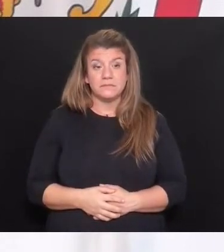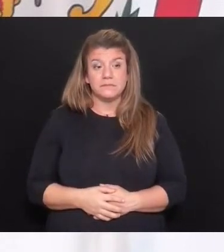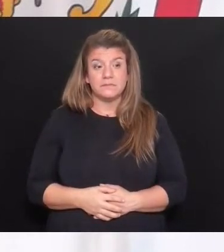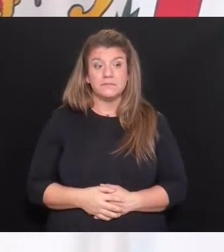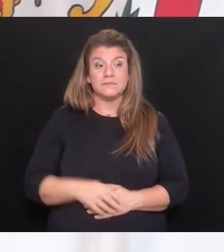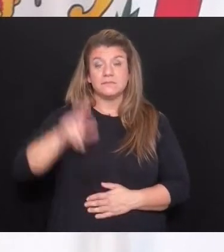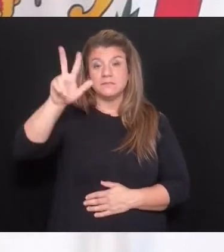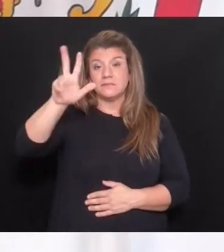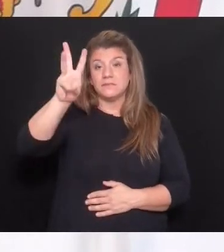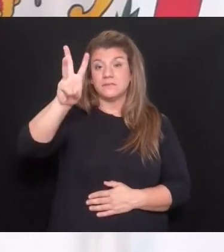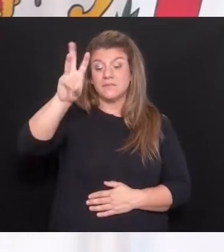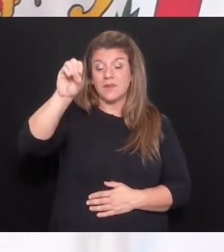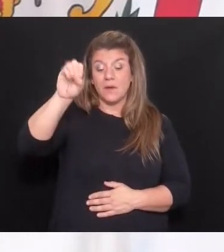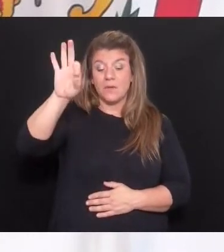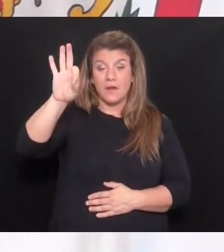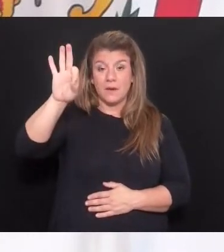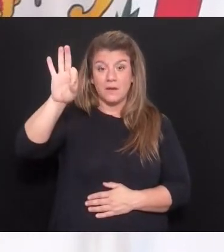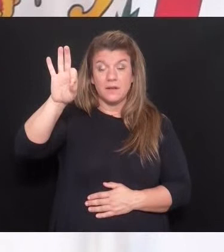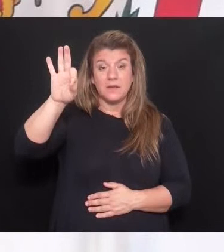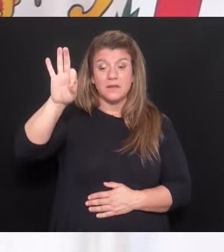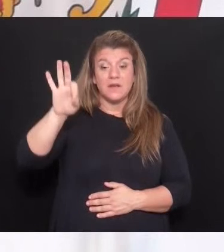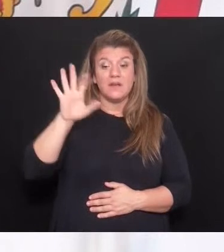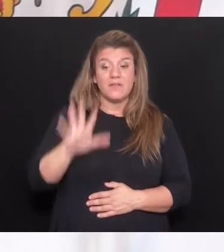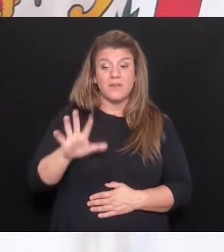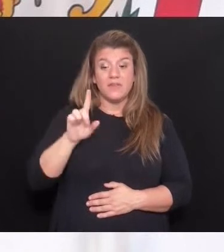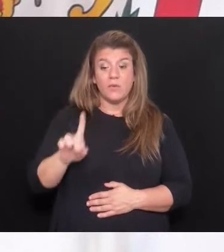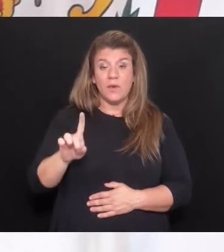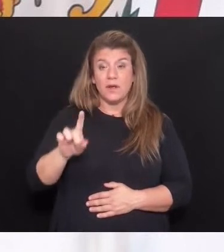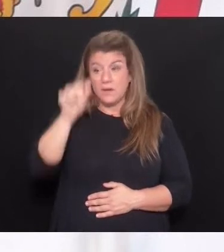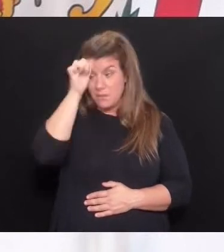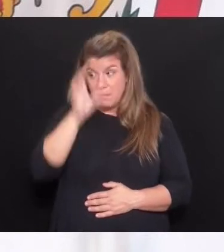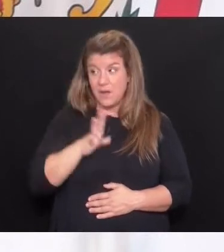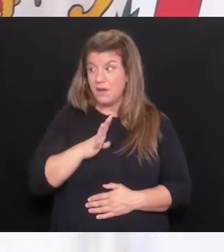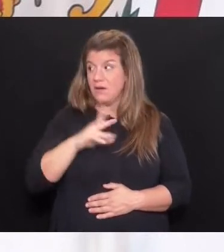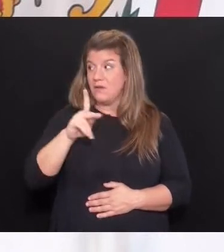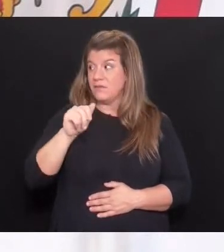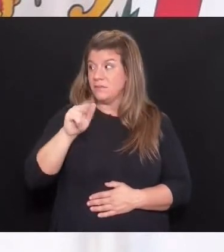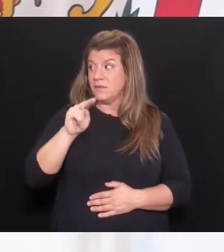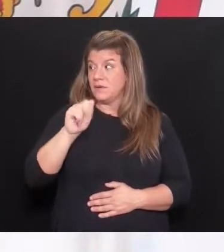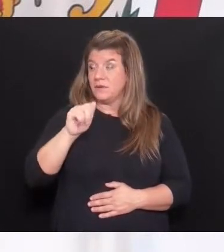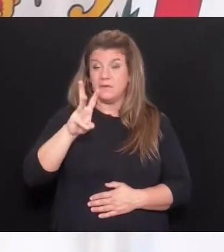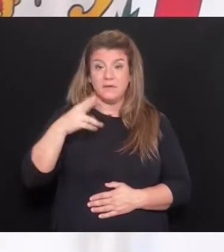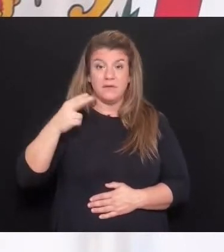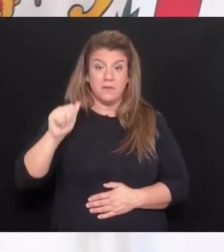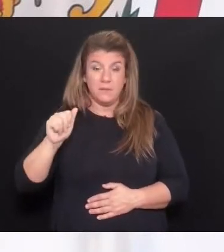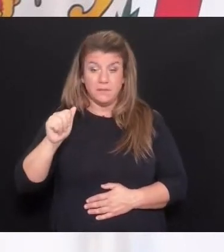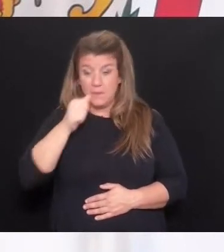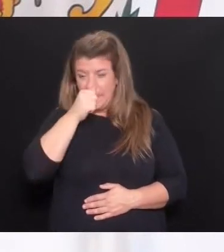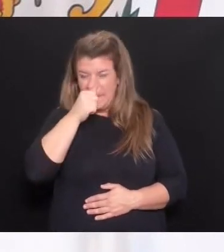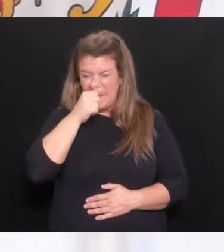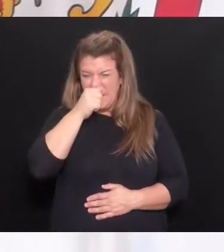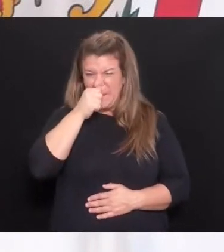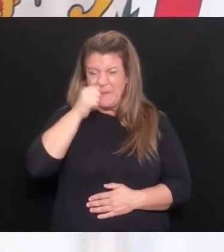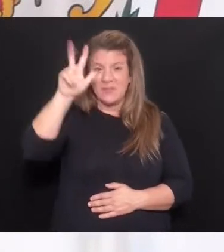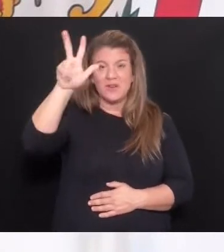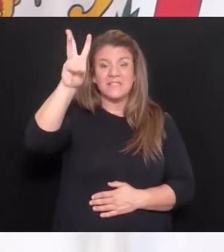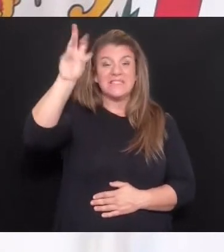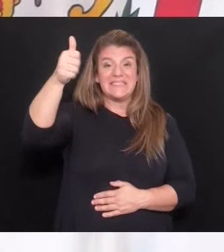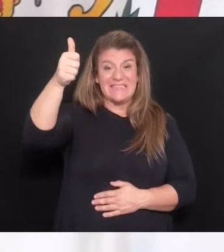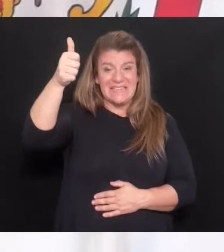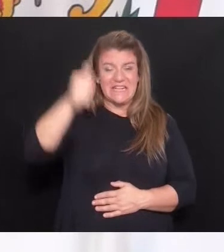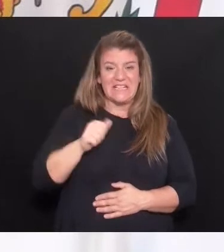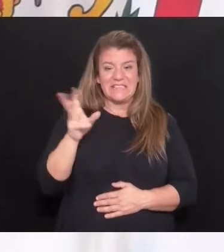The 3,609th death is a 51-year-old male from Kanawha County. The 3,610th death